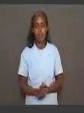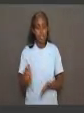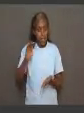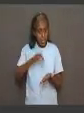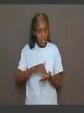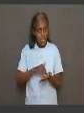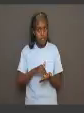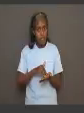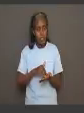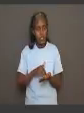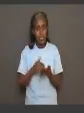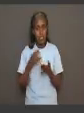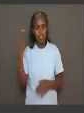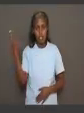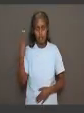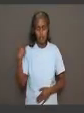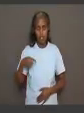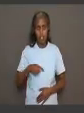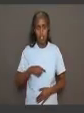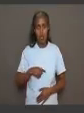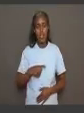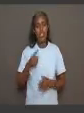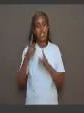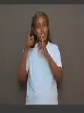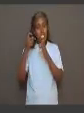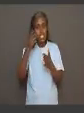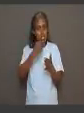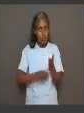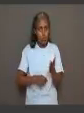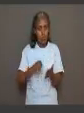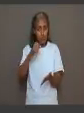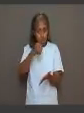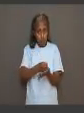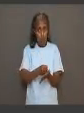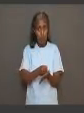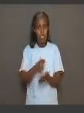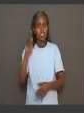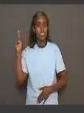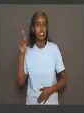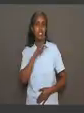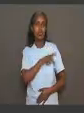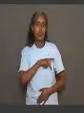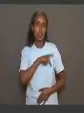Again, let us use our test scores to prove this property.